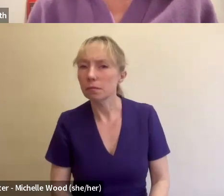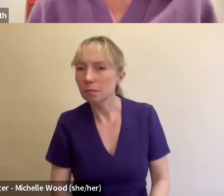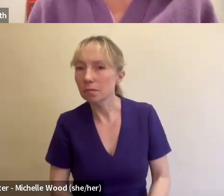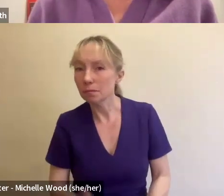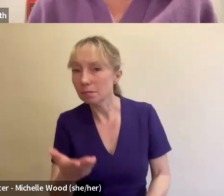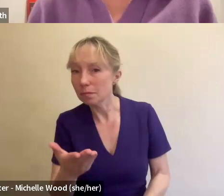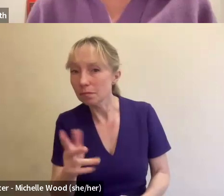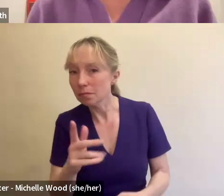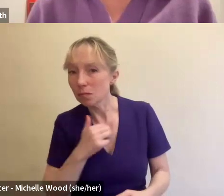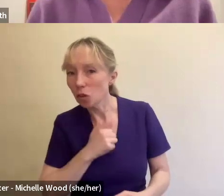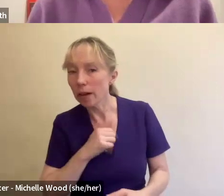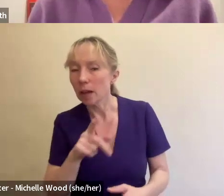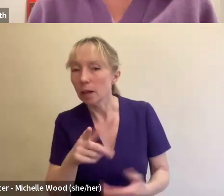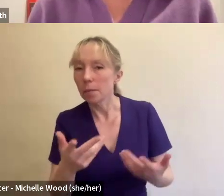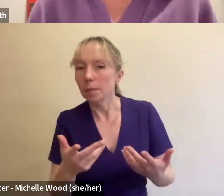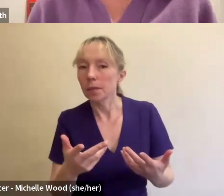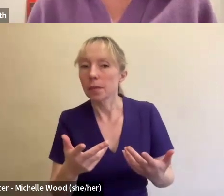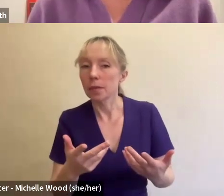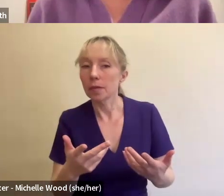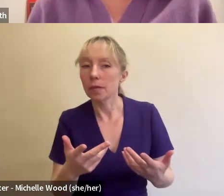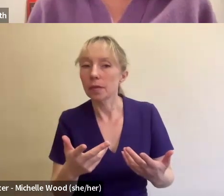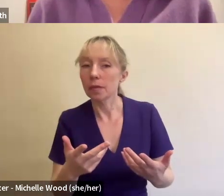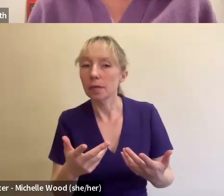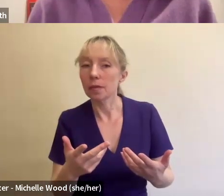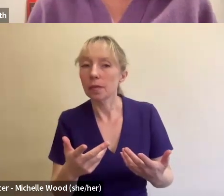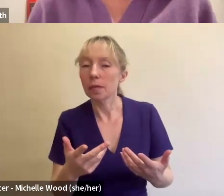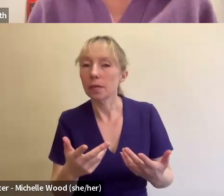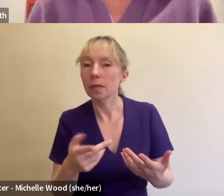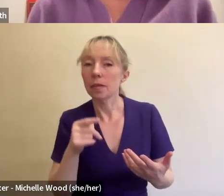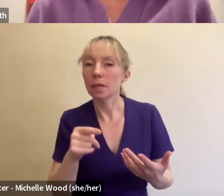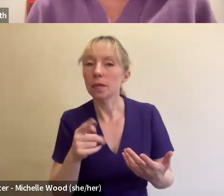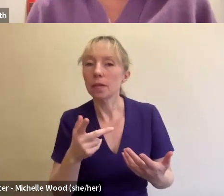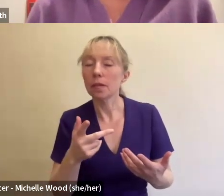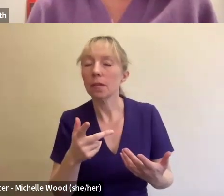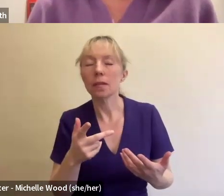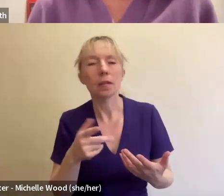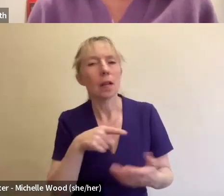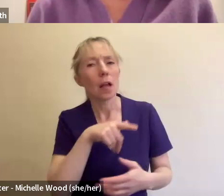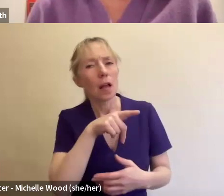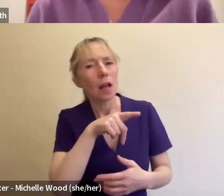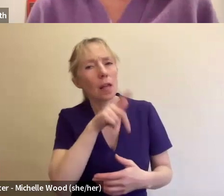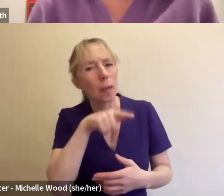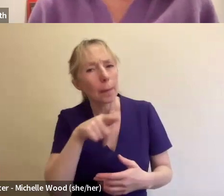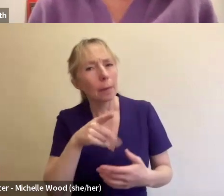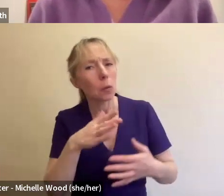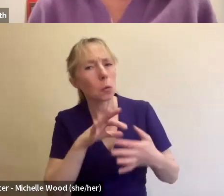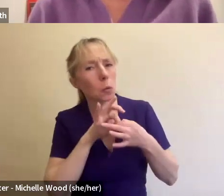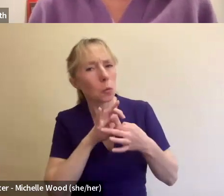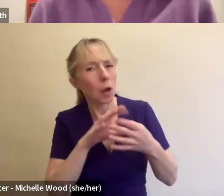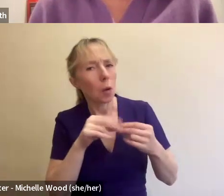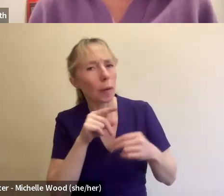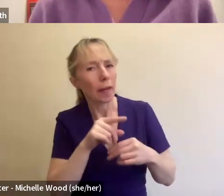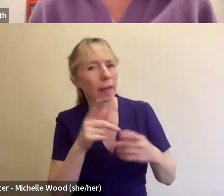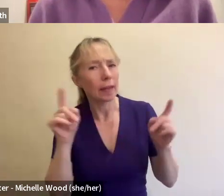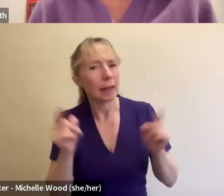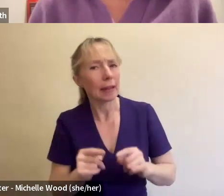ahead. Yeah. Do you find that the poets you're working with in India are receptive and happy to